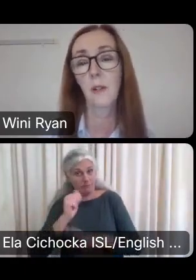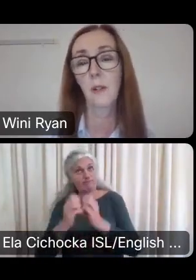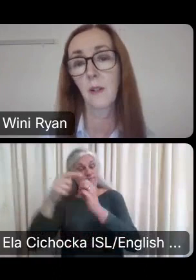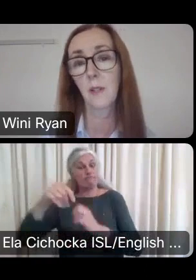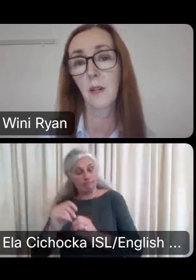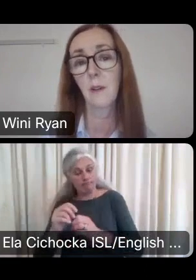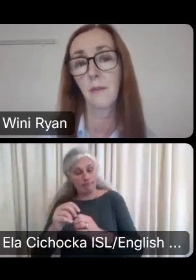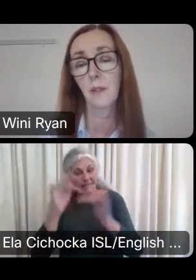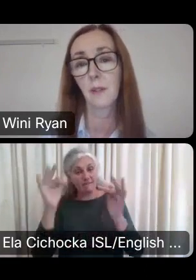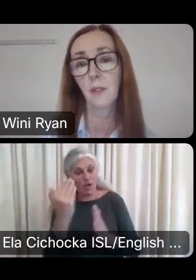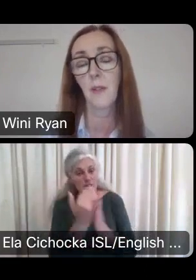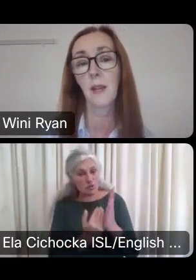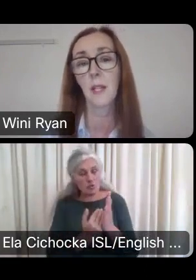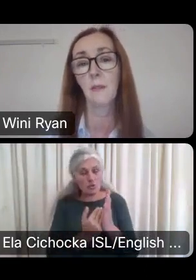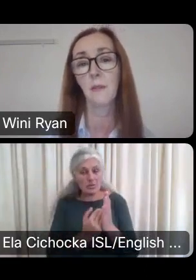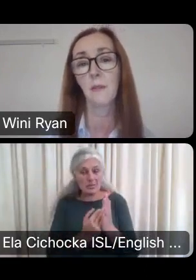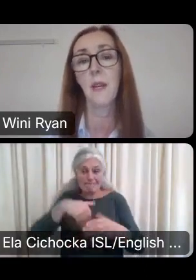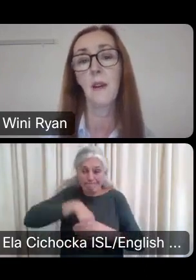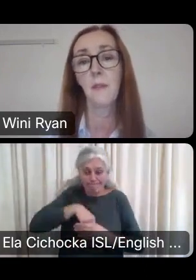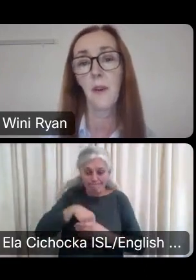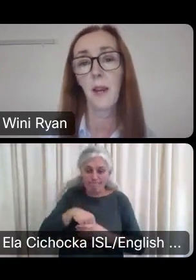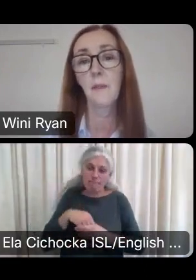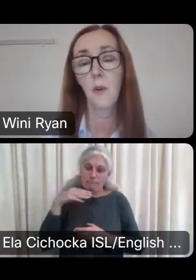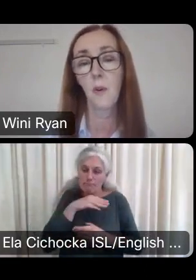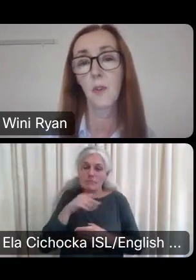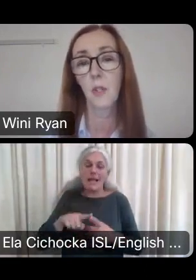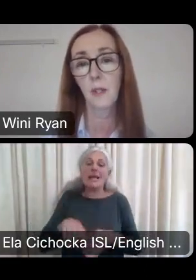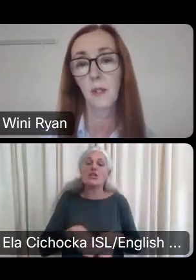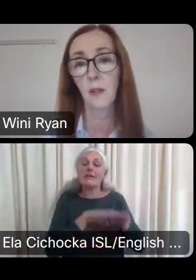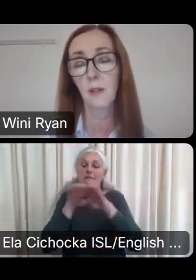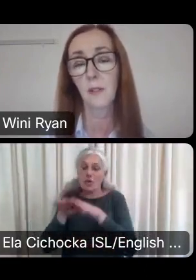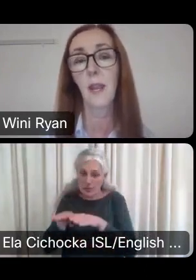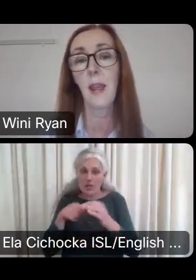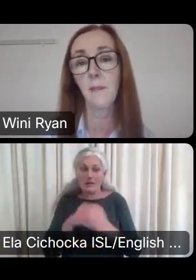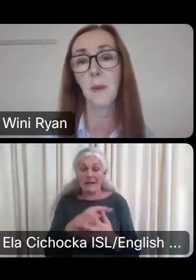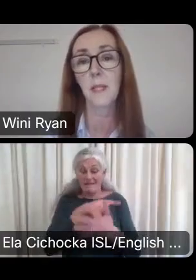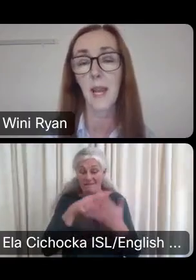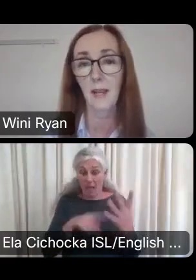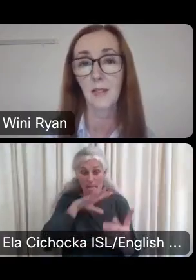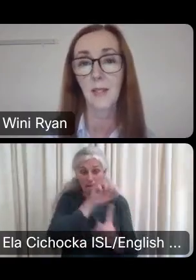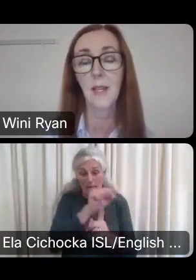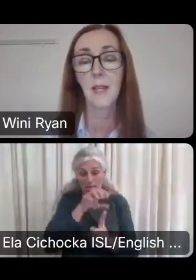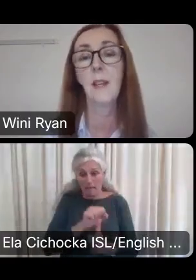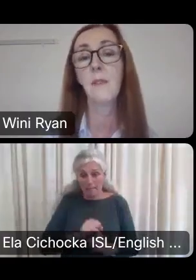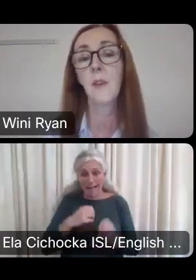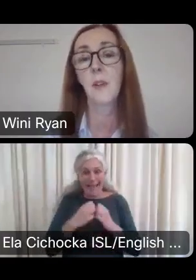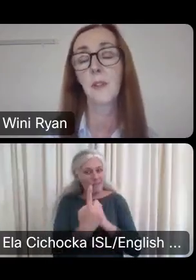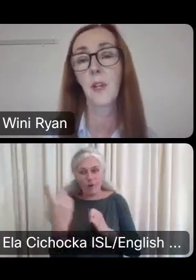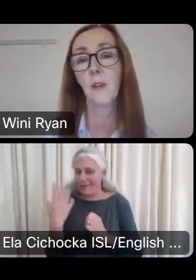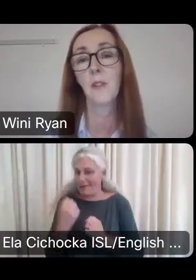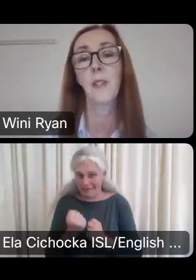emotional concerns are universal. So they identified 5 core emotional concerns that everybody has. If